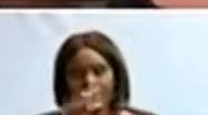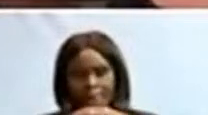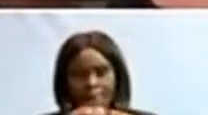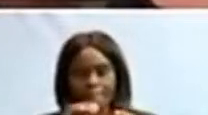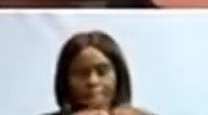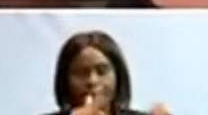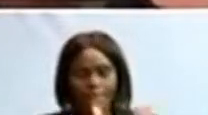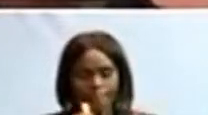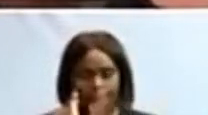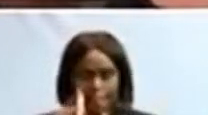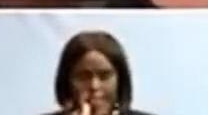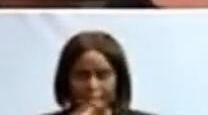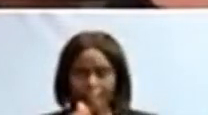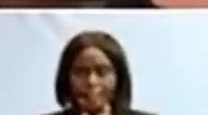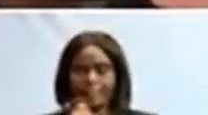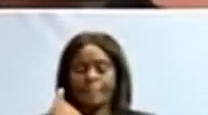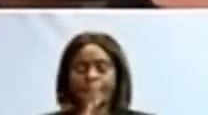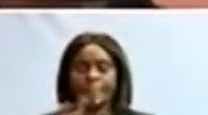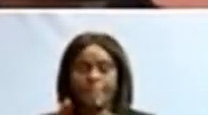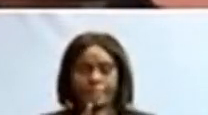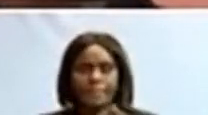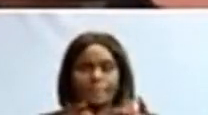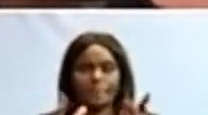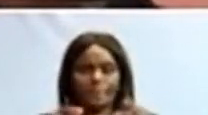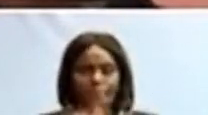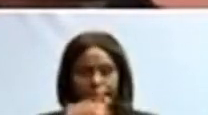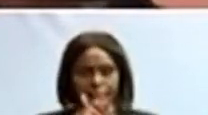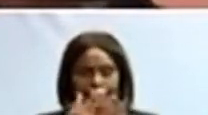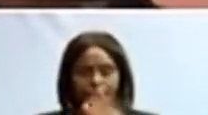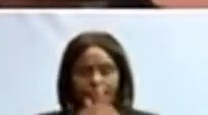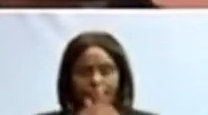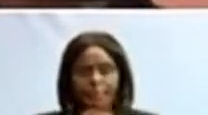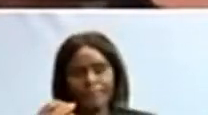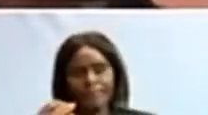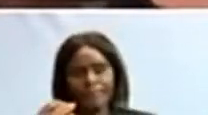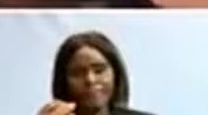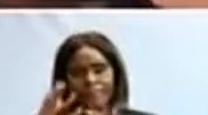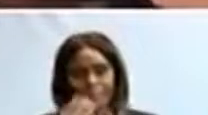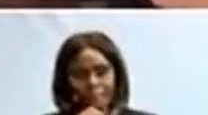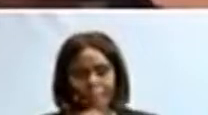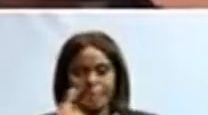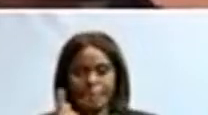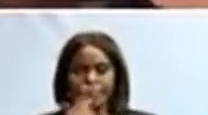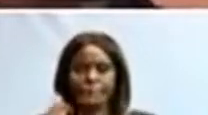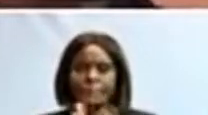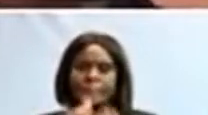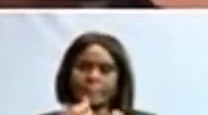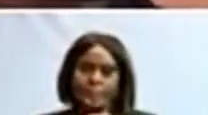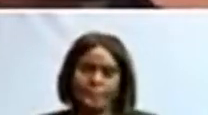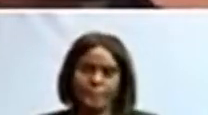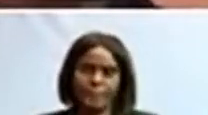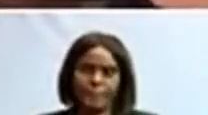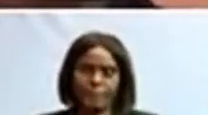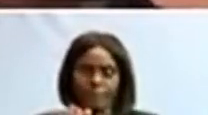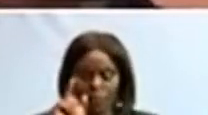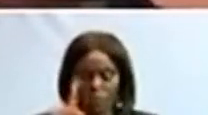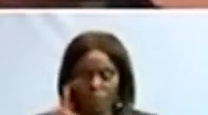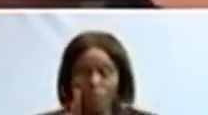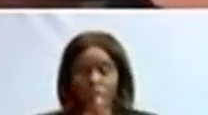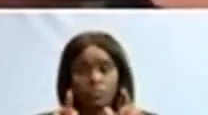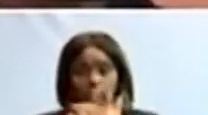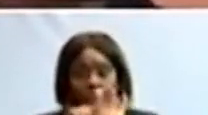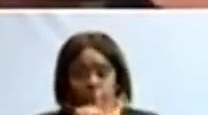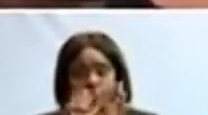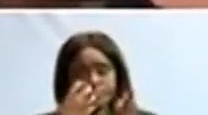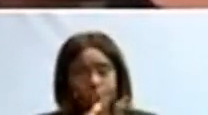Act, which only allows disbursement of funds only within one particular